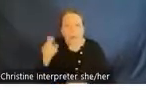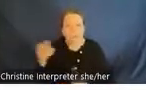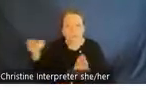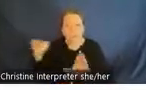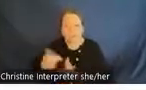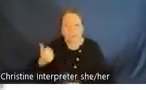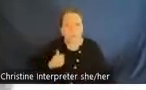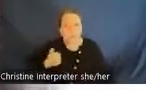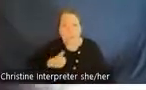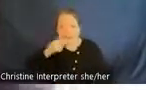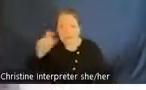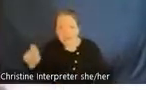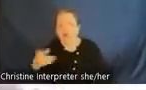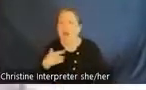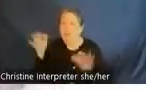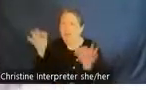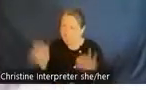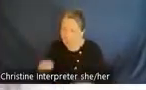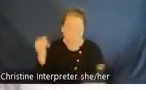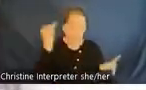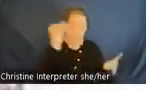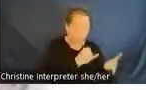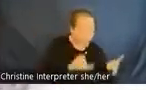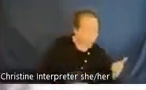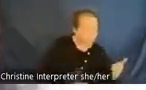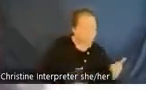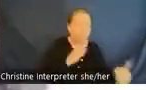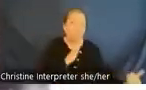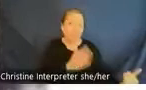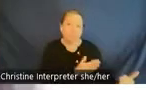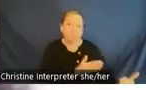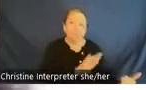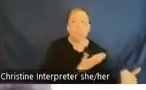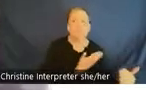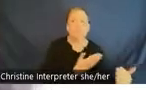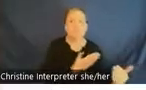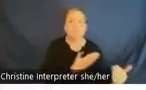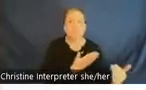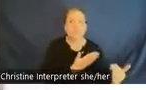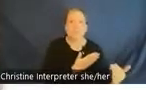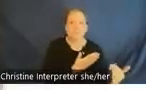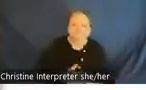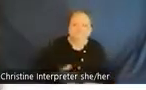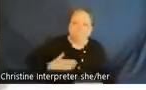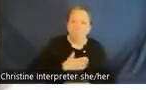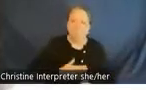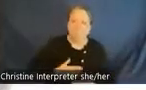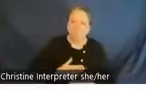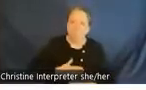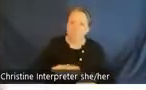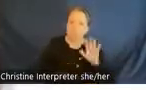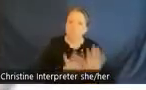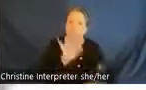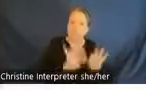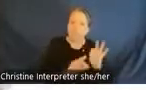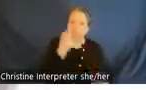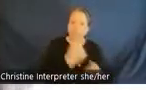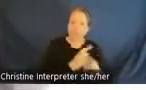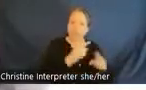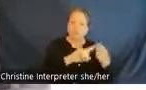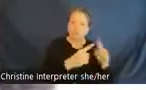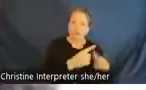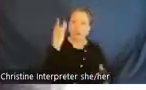my pictures. I could choose to sing my songs. I could choose to have the right friends because people like you are out